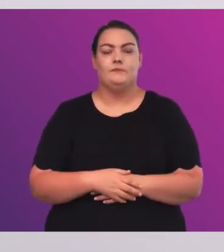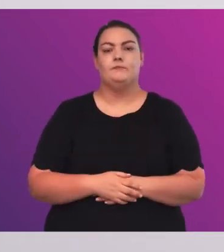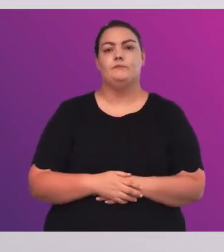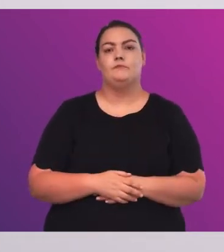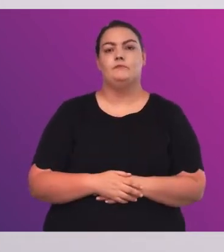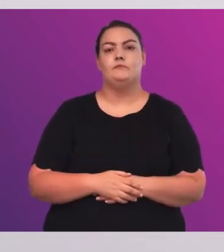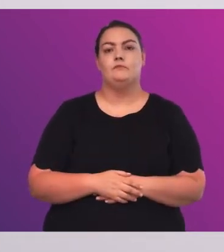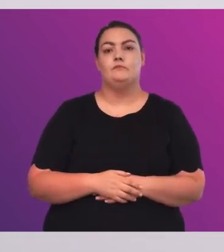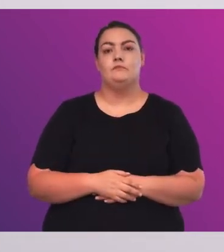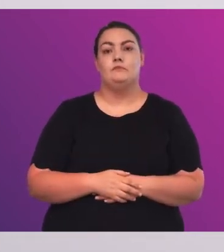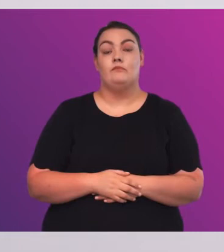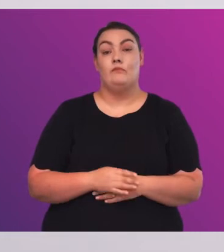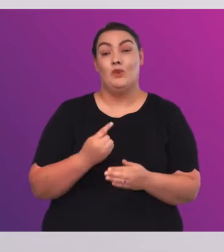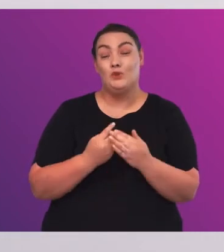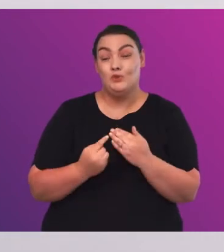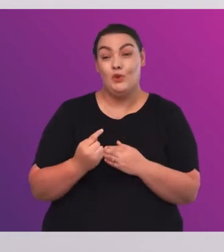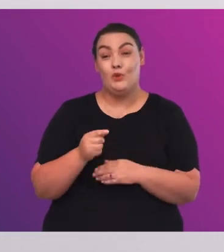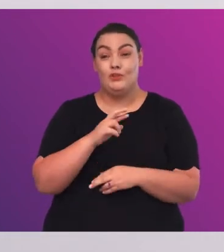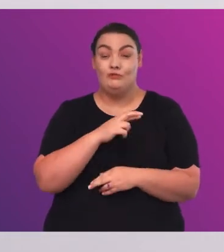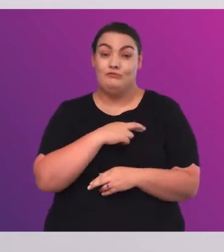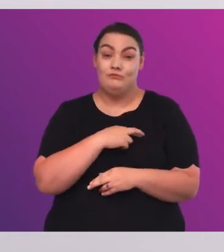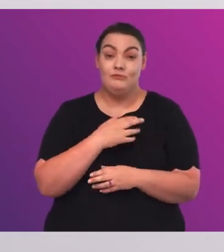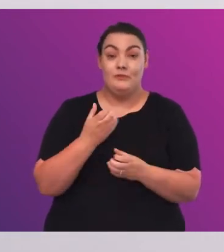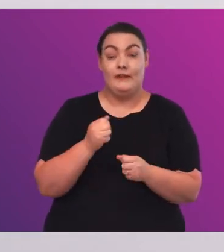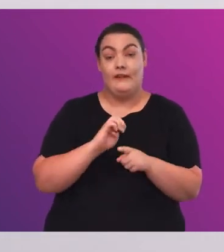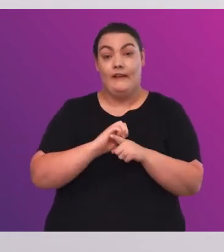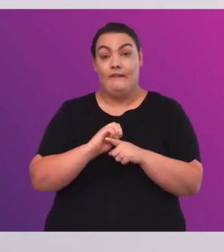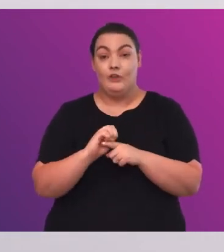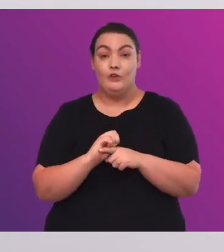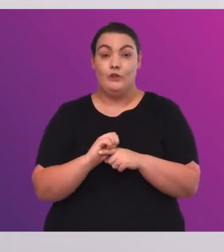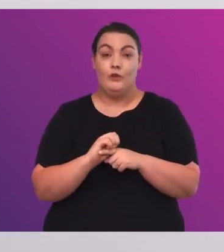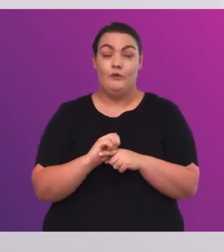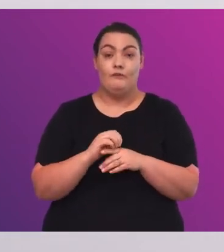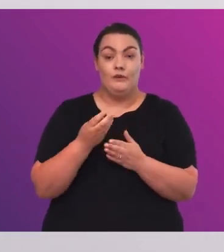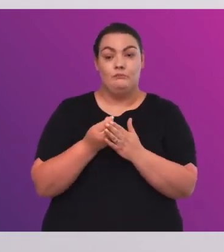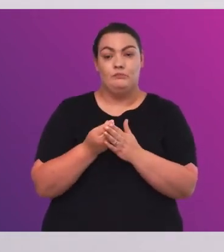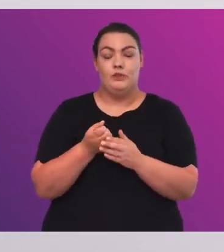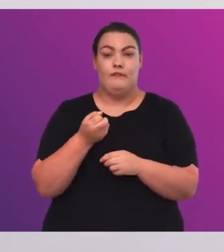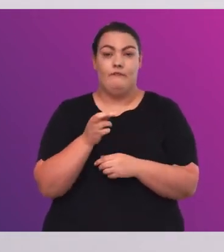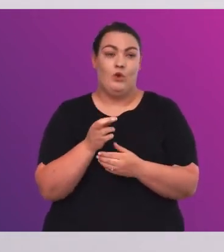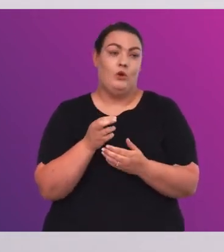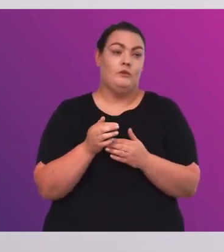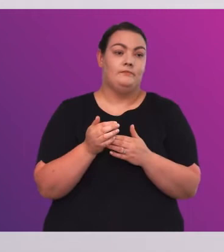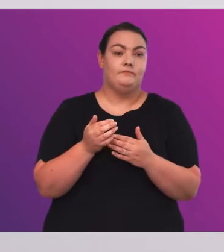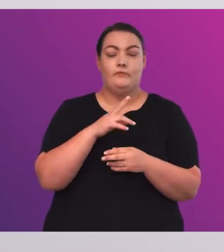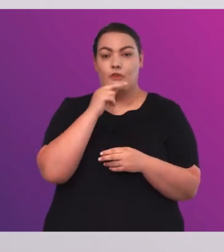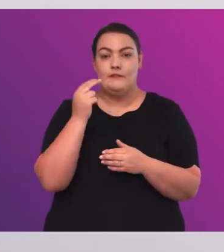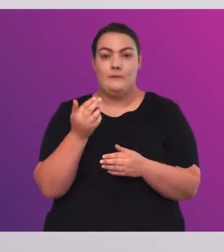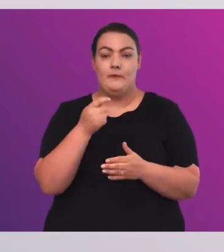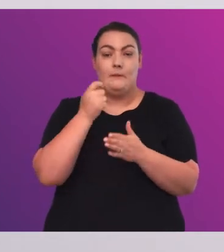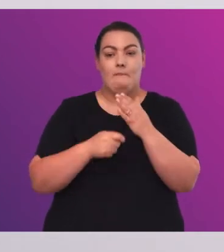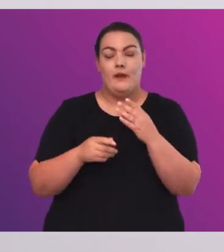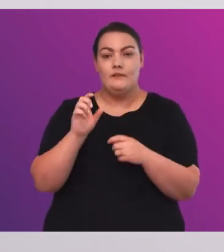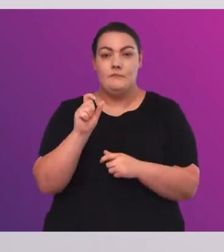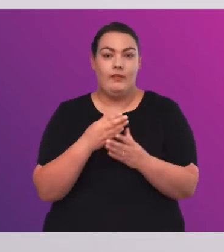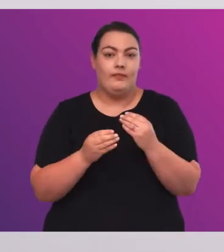You should only keep enough money for the small things that you may need to buy. The rest should be kept safely in your